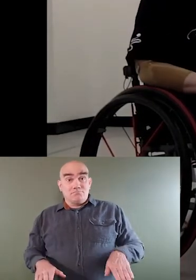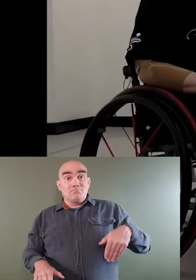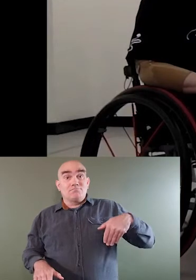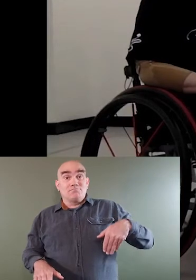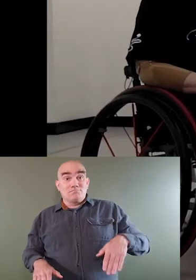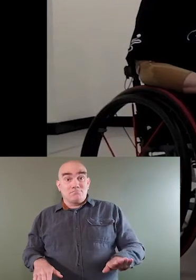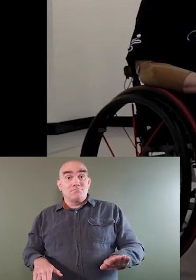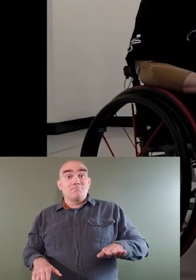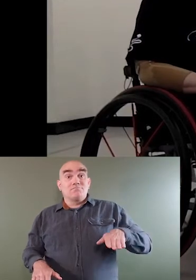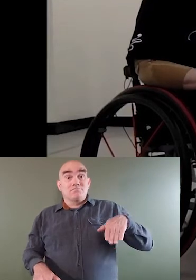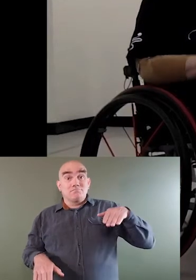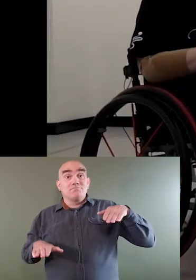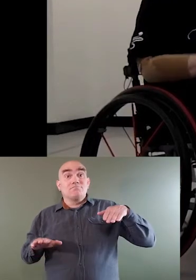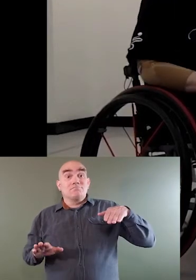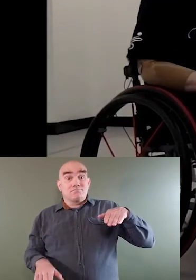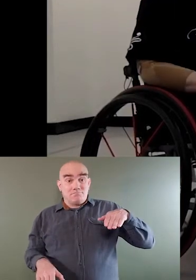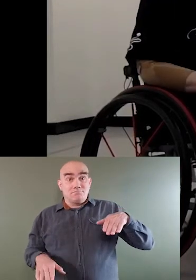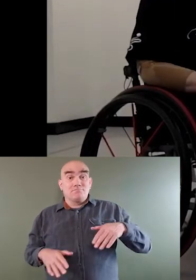This is 1.